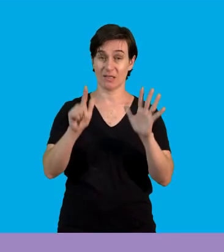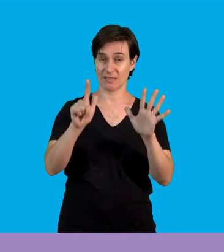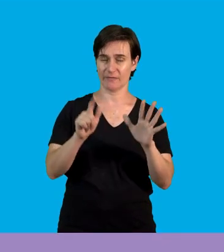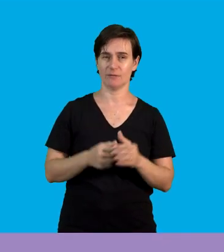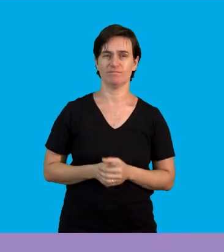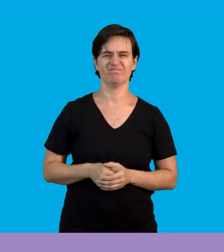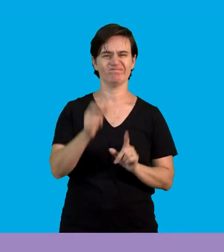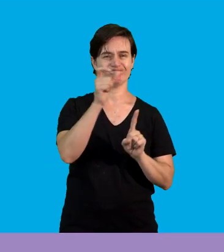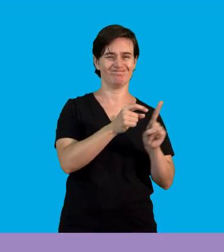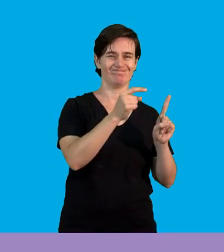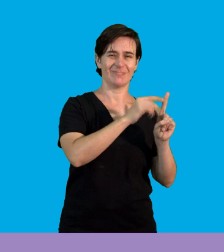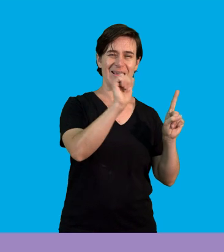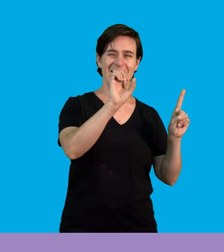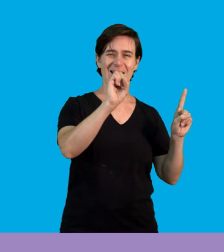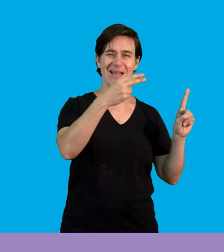The next question.